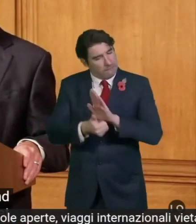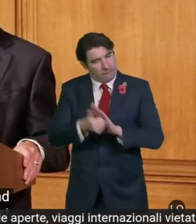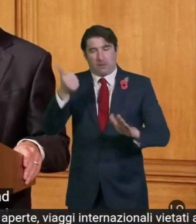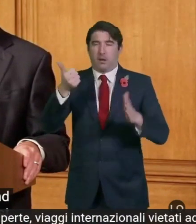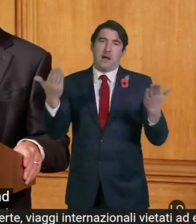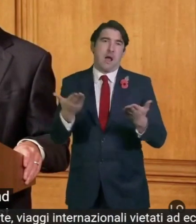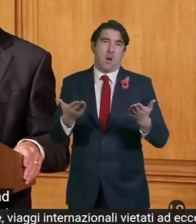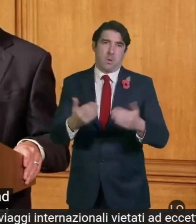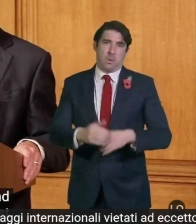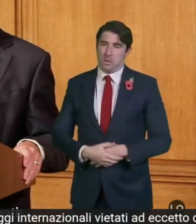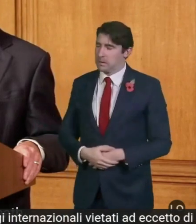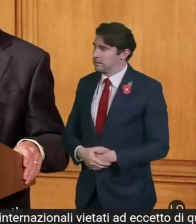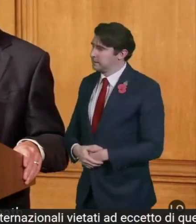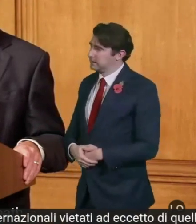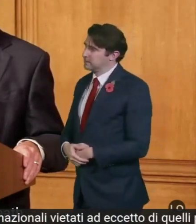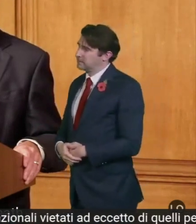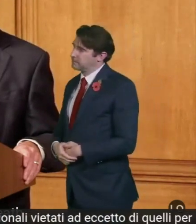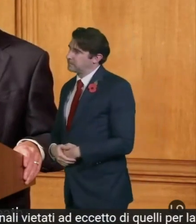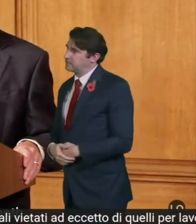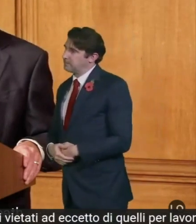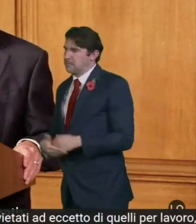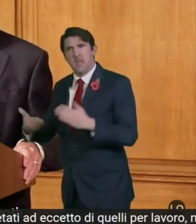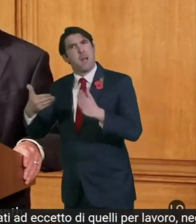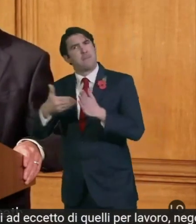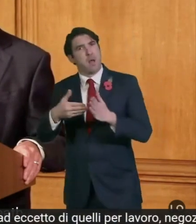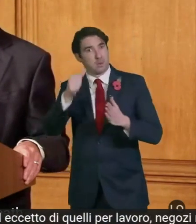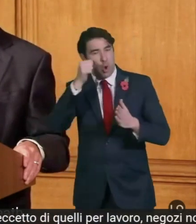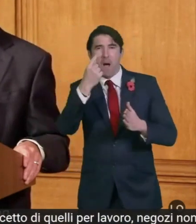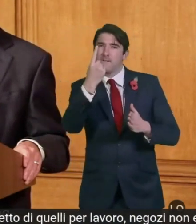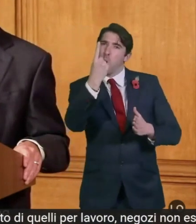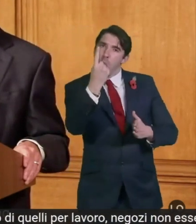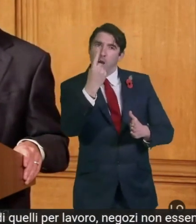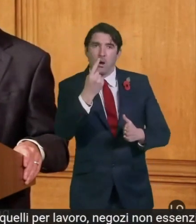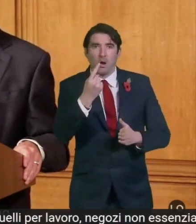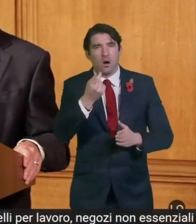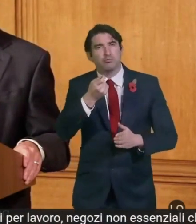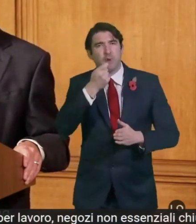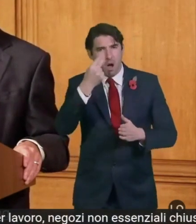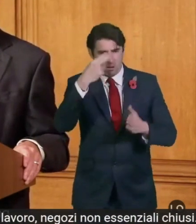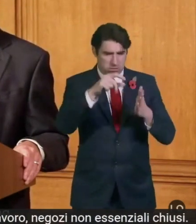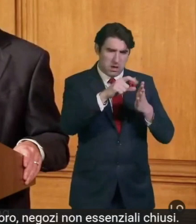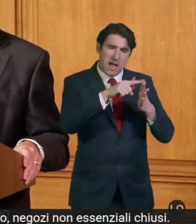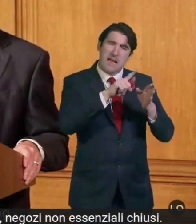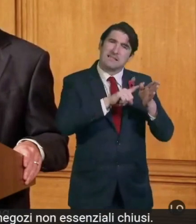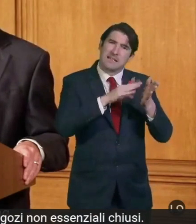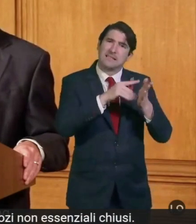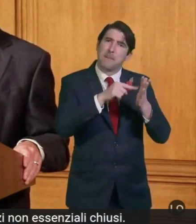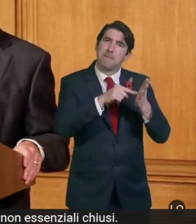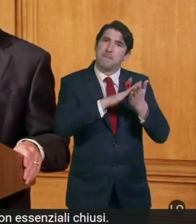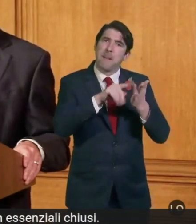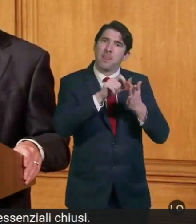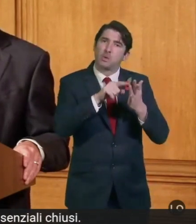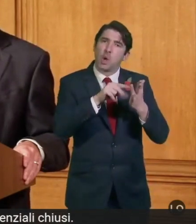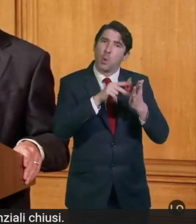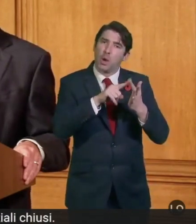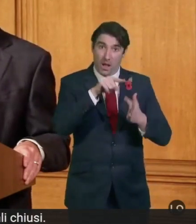dexamethasone, that reduces death from COVID in patients requiring oxygen in hospital. Second, vaccines